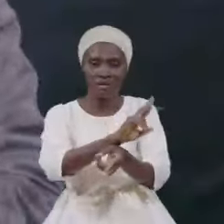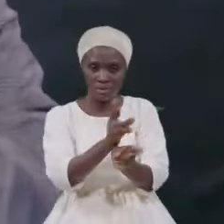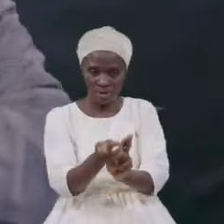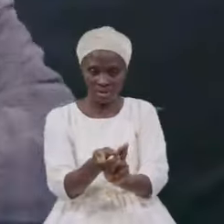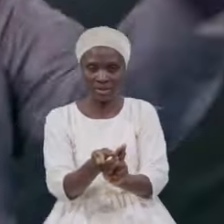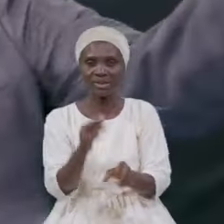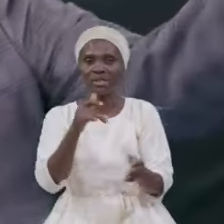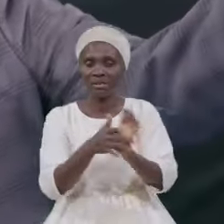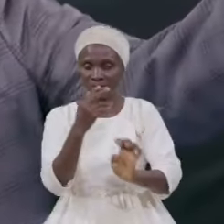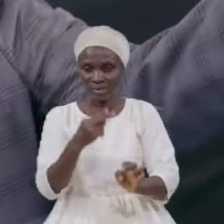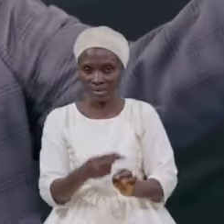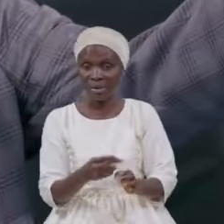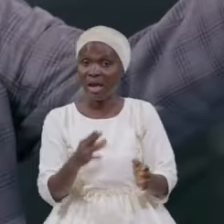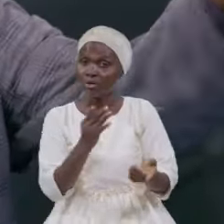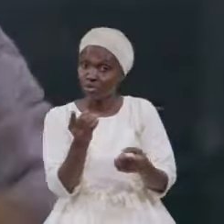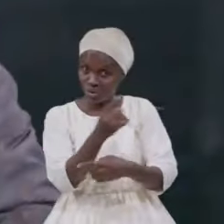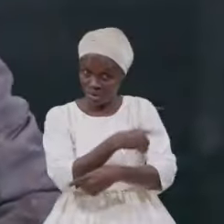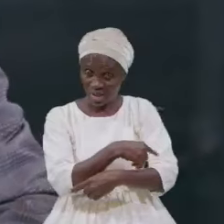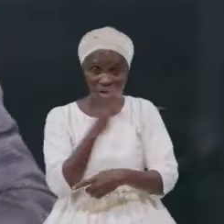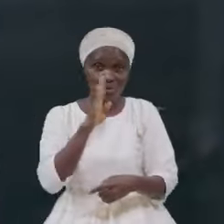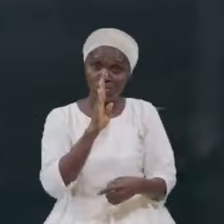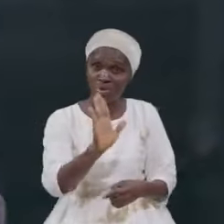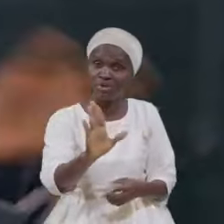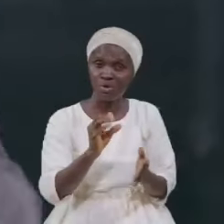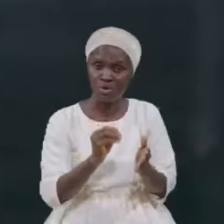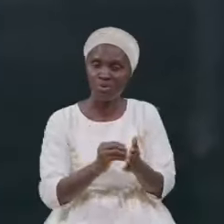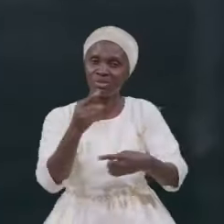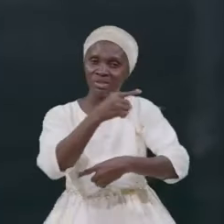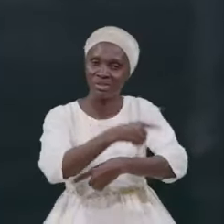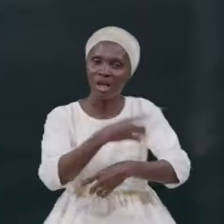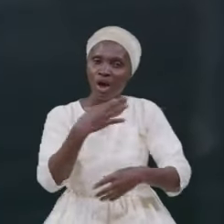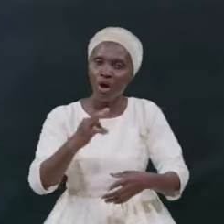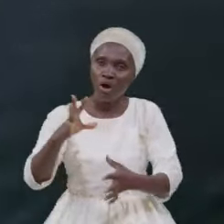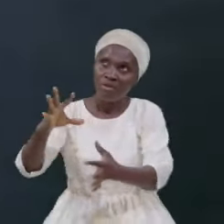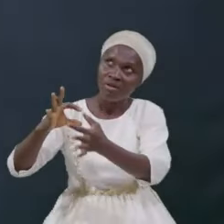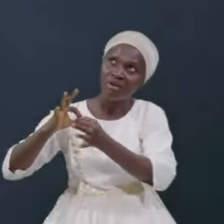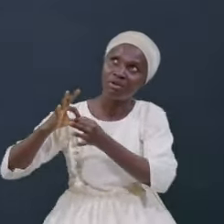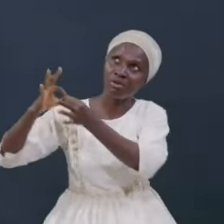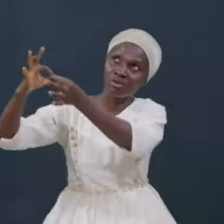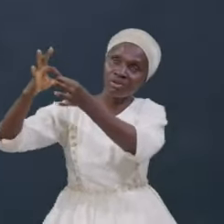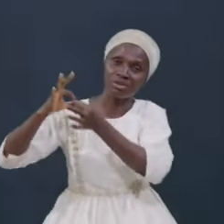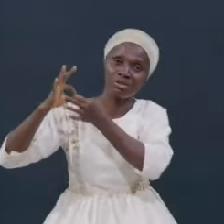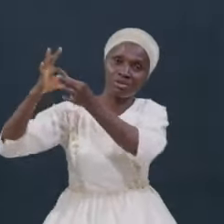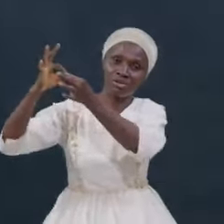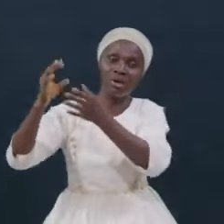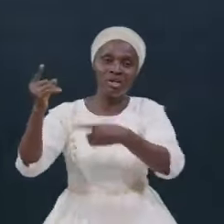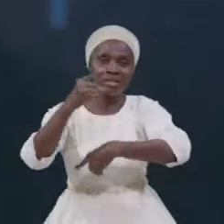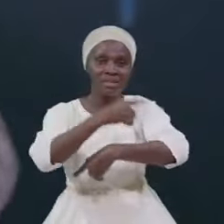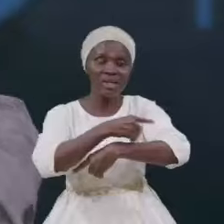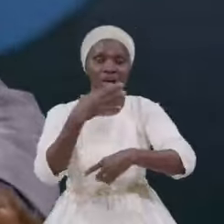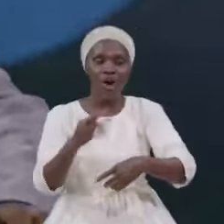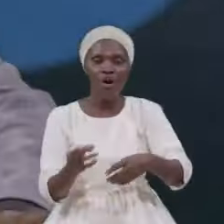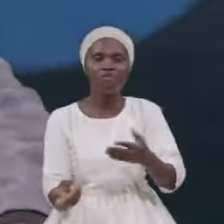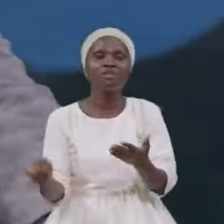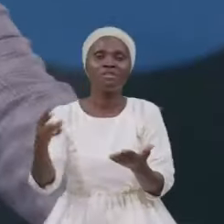day of reconciliation, the day of restoration, and the day of your redemption